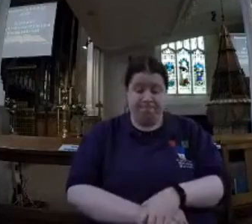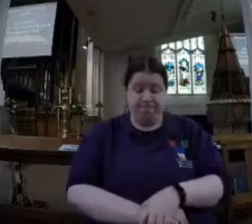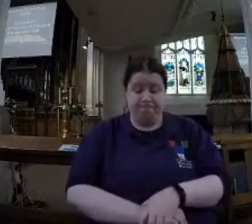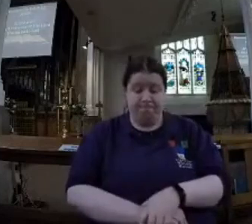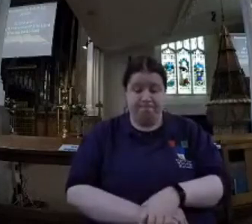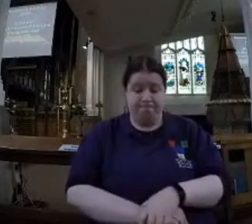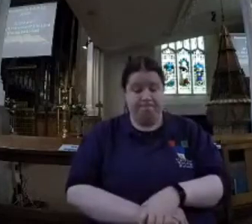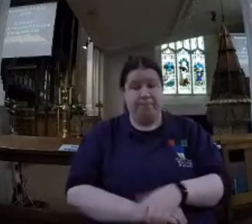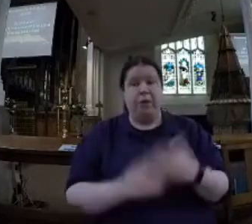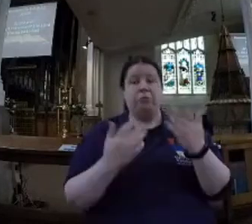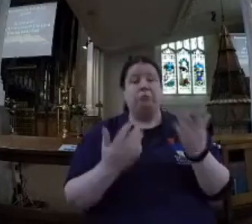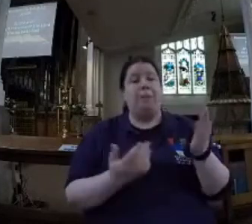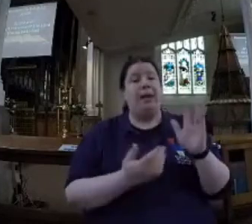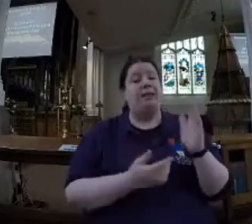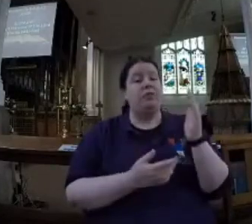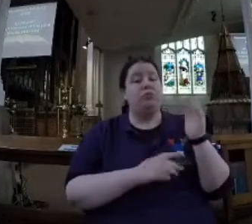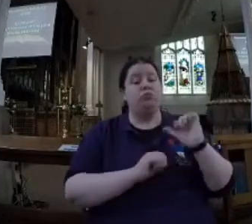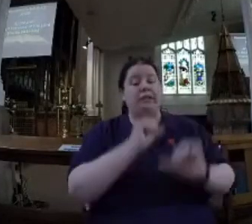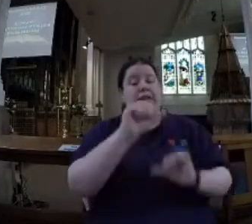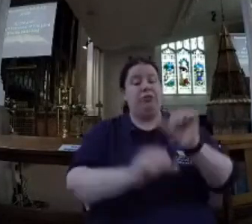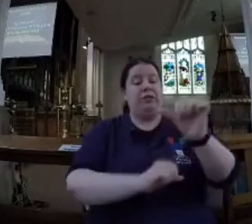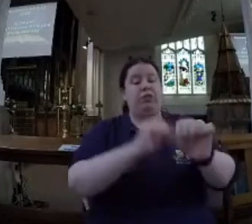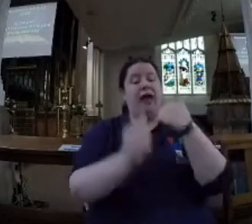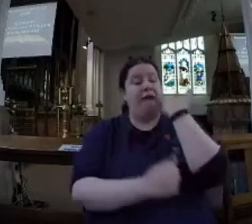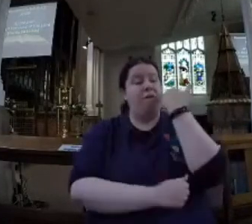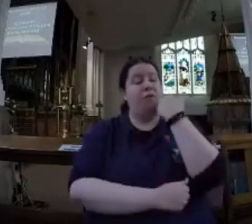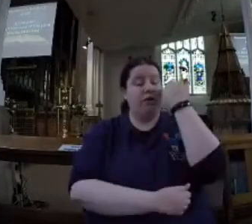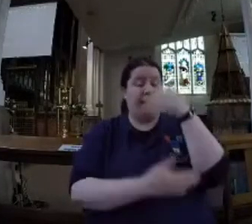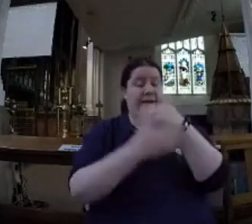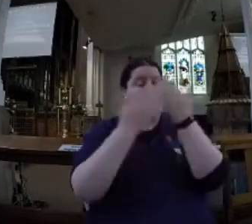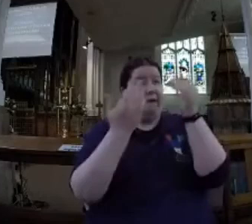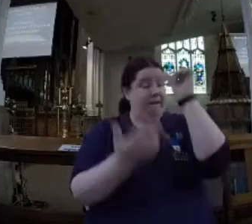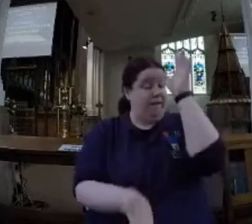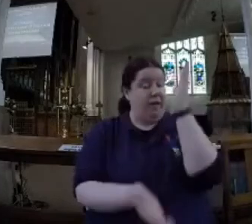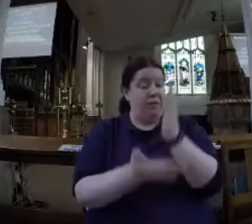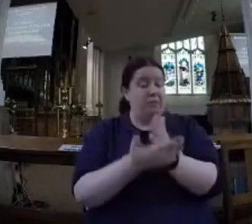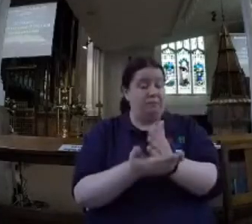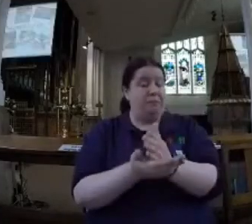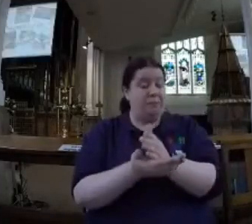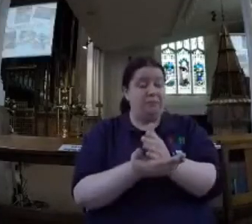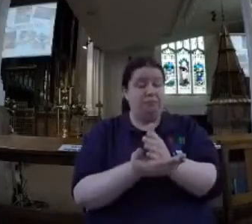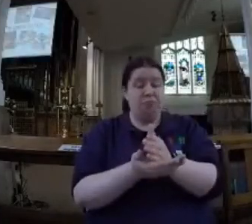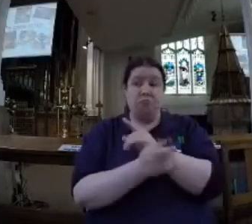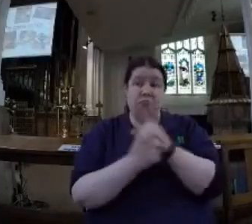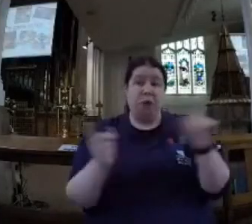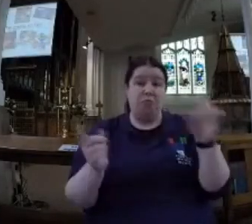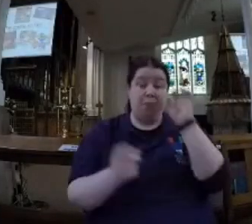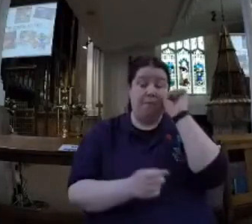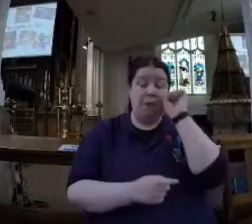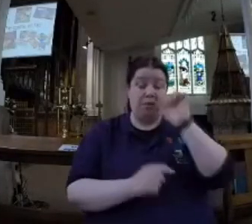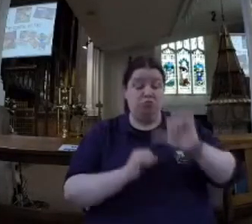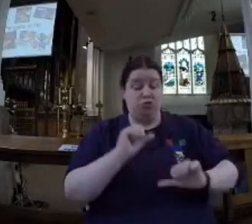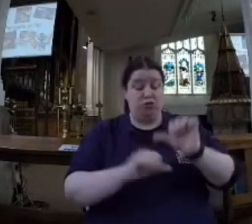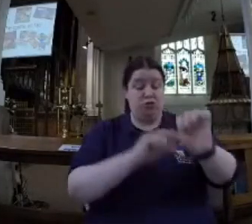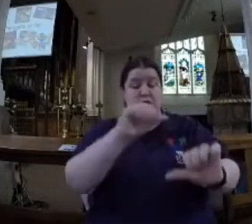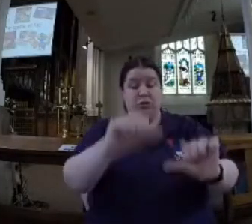Well, welcome back to our series on everyday faith. And you may remember that this series